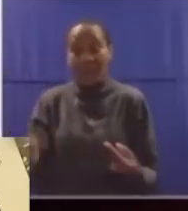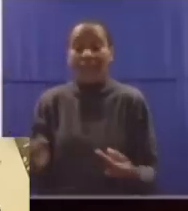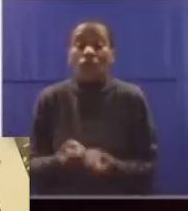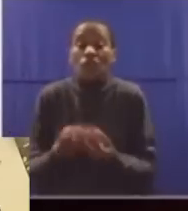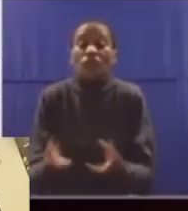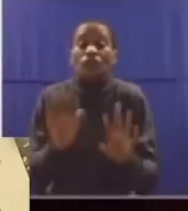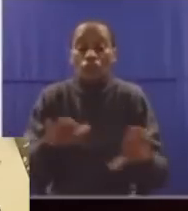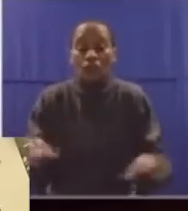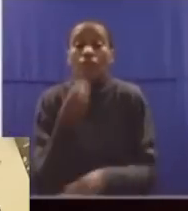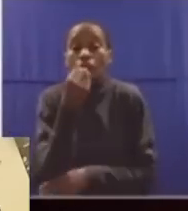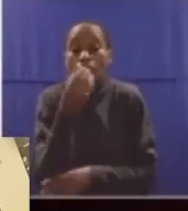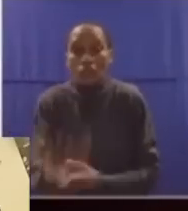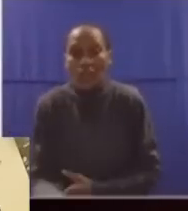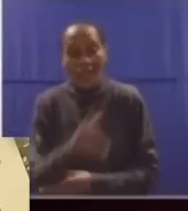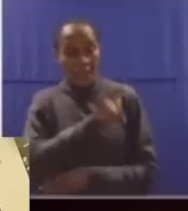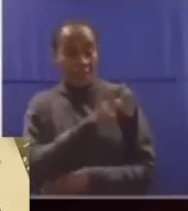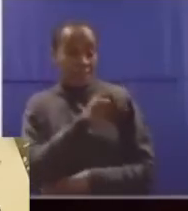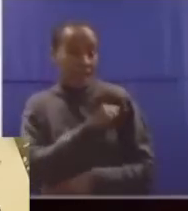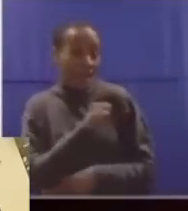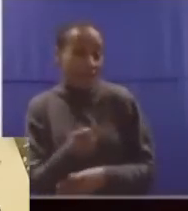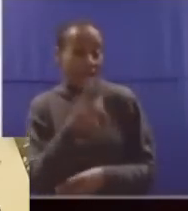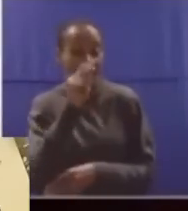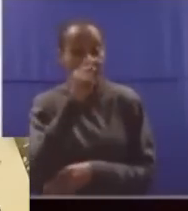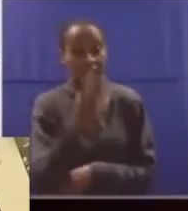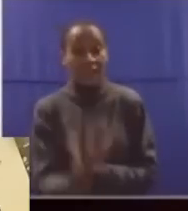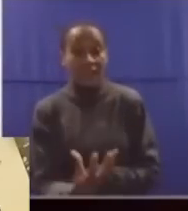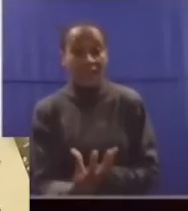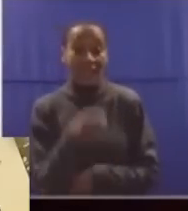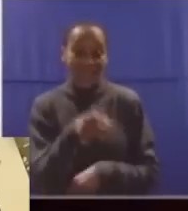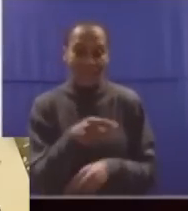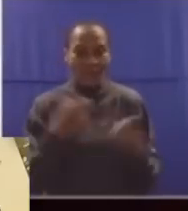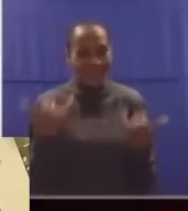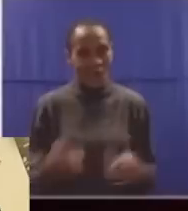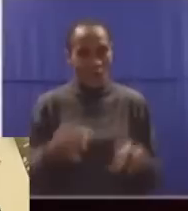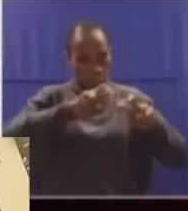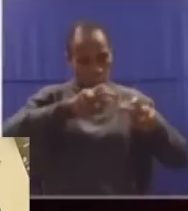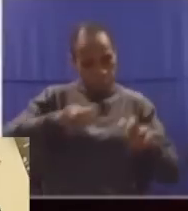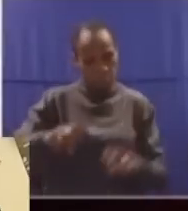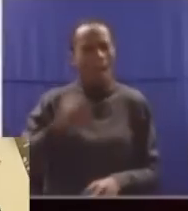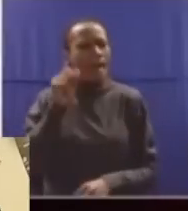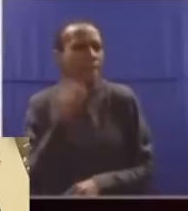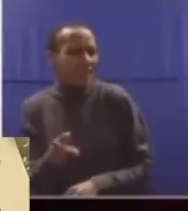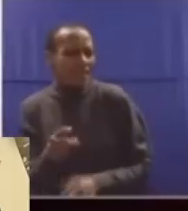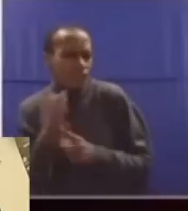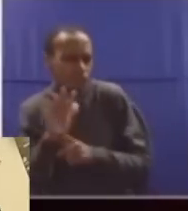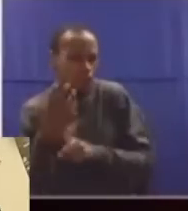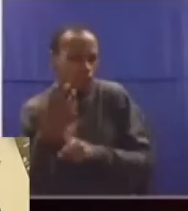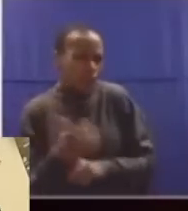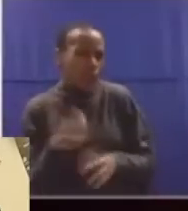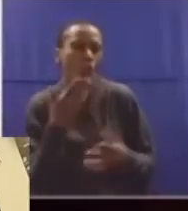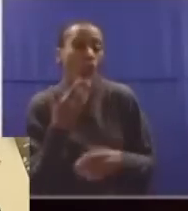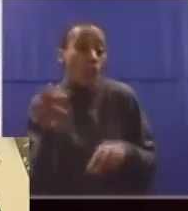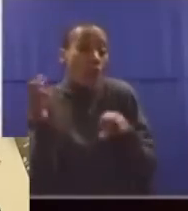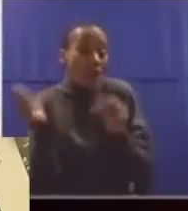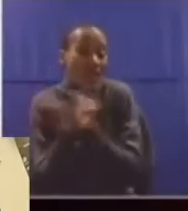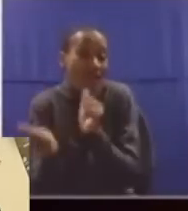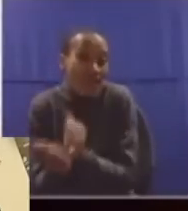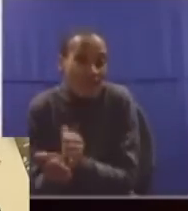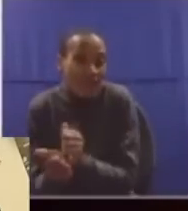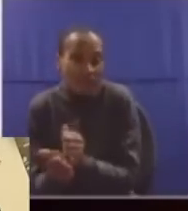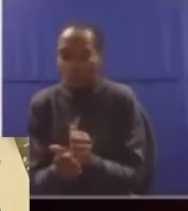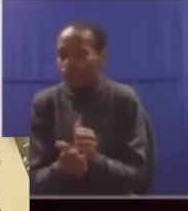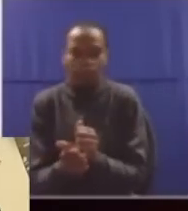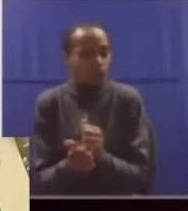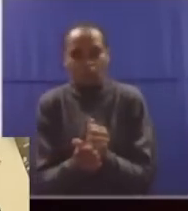their daily meals. The KZN tender is now a subject of investigation. However, there's no indication that anyone will be held accountable for